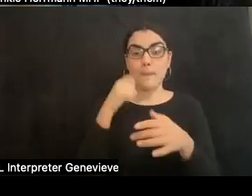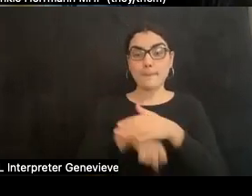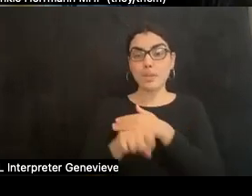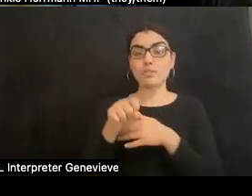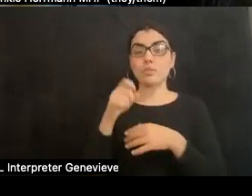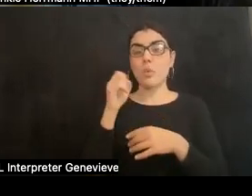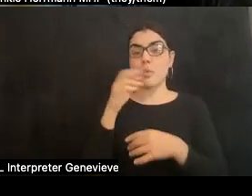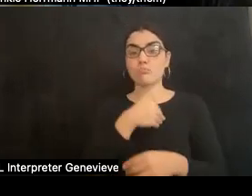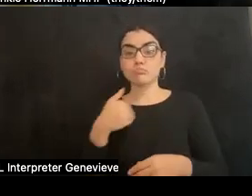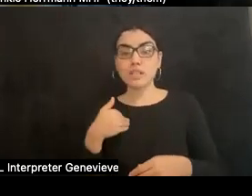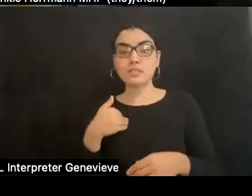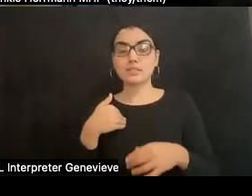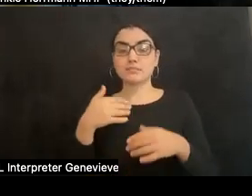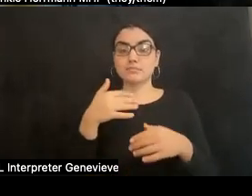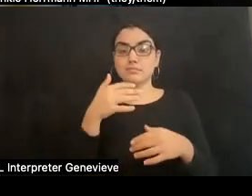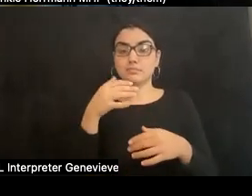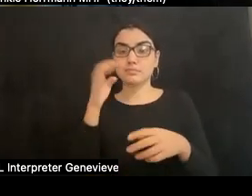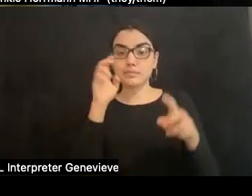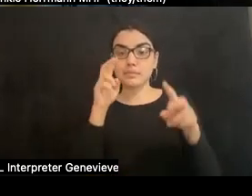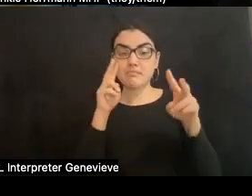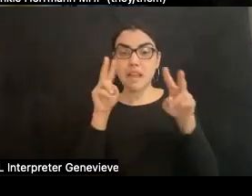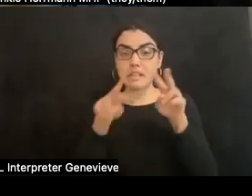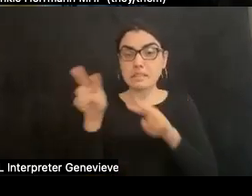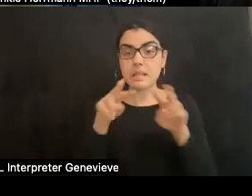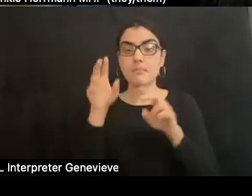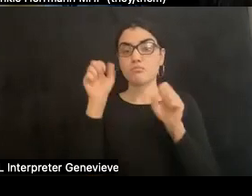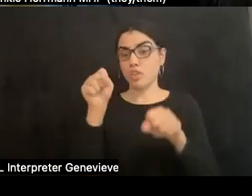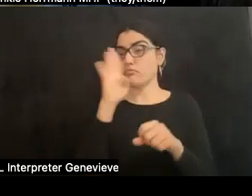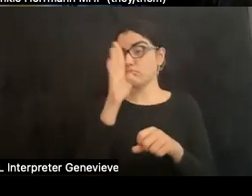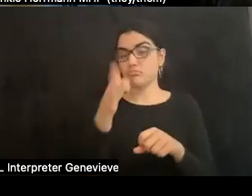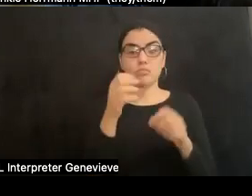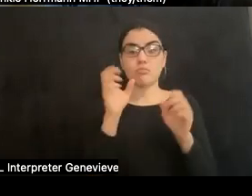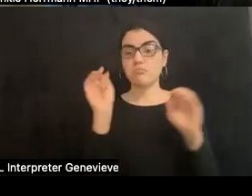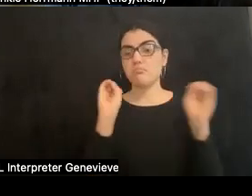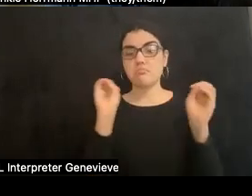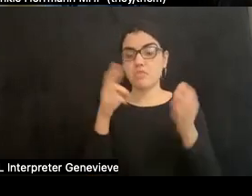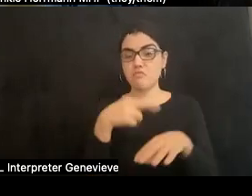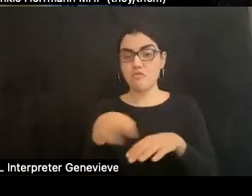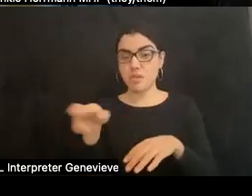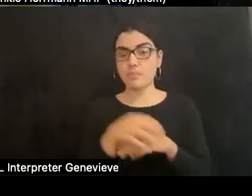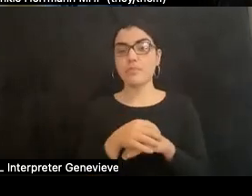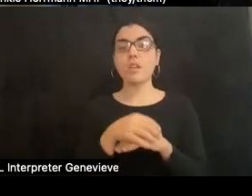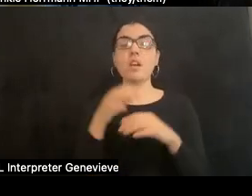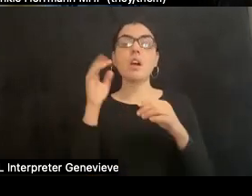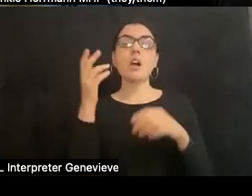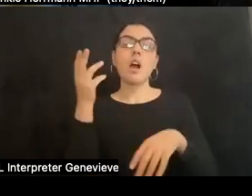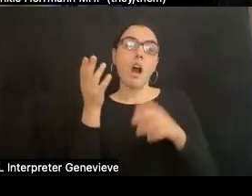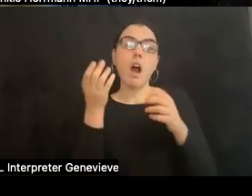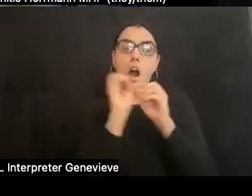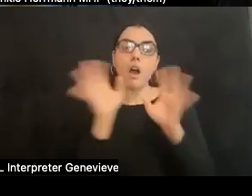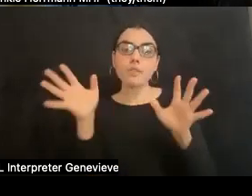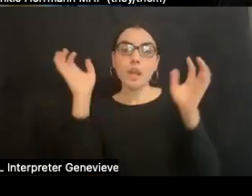are things you can schedule directly without requiring a referral. And of course, emergencies. So if you need to call 911 for